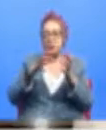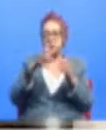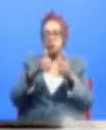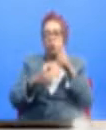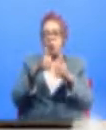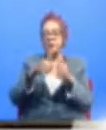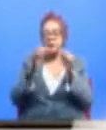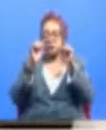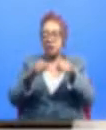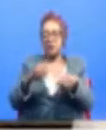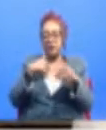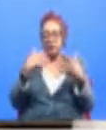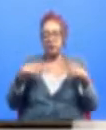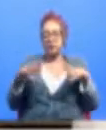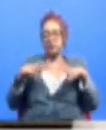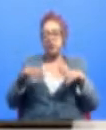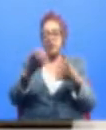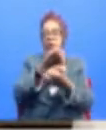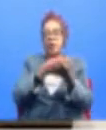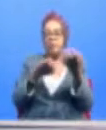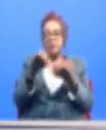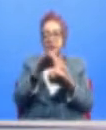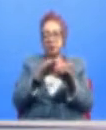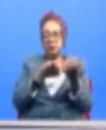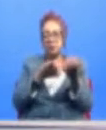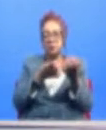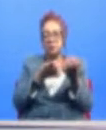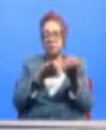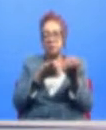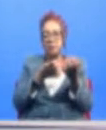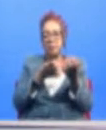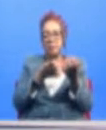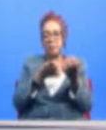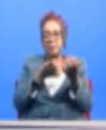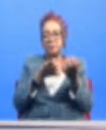citizens and the economy. Harambee Sacco plans to